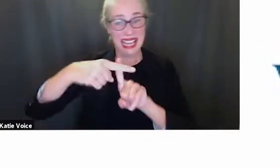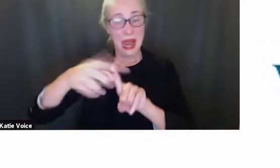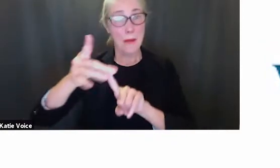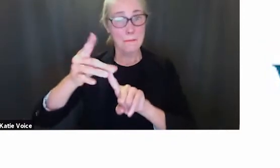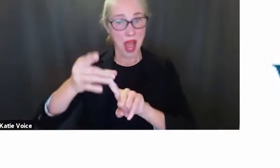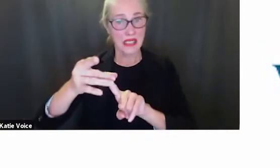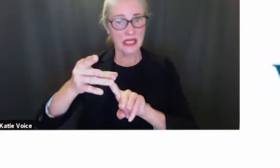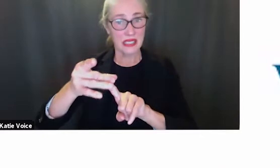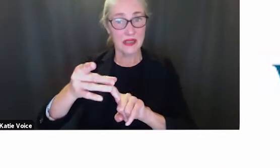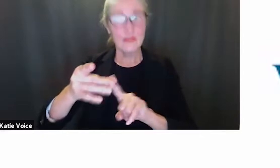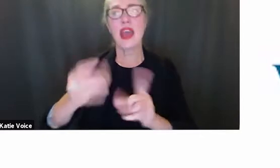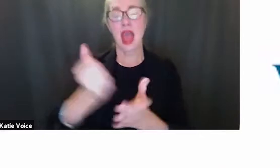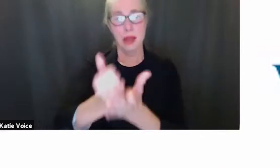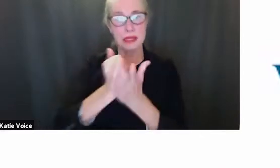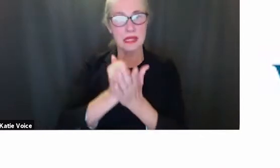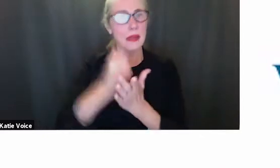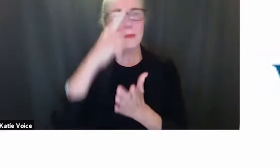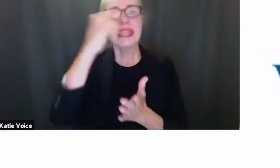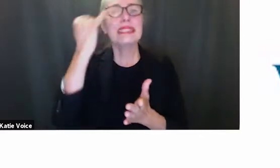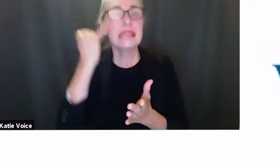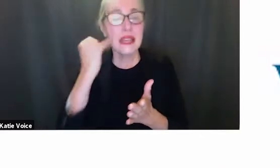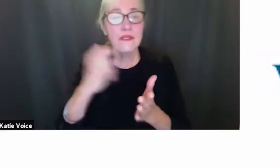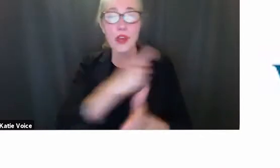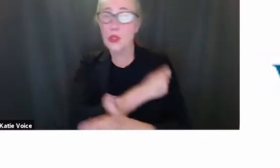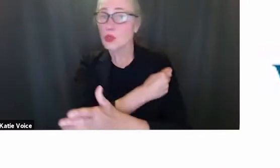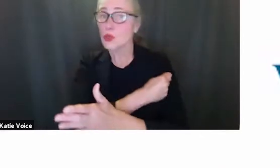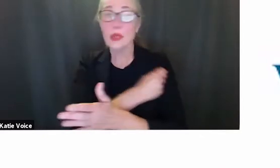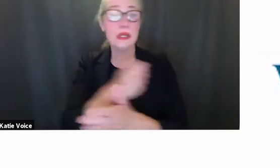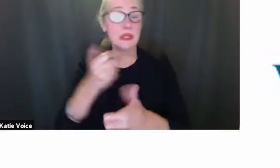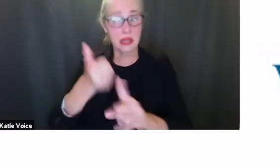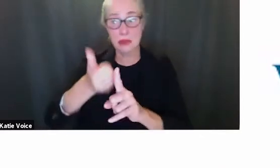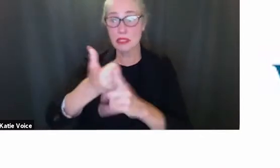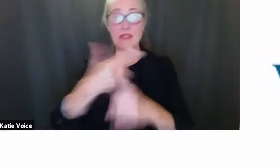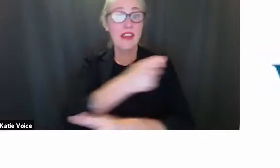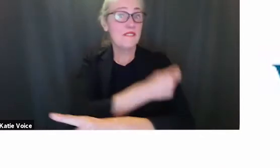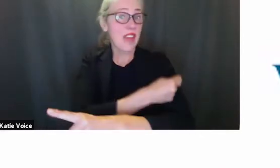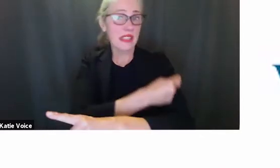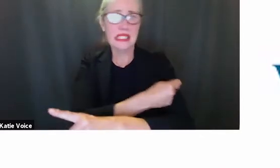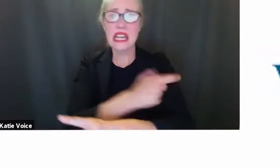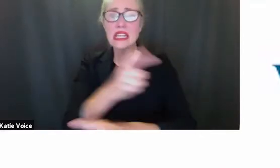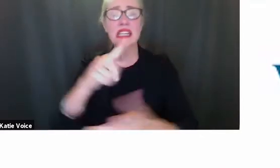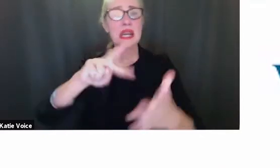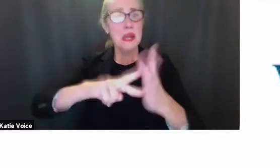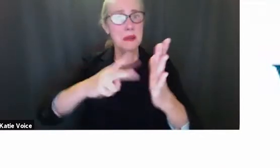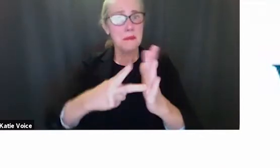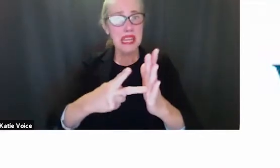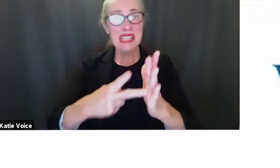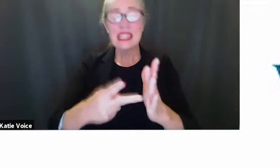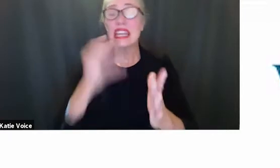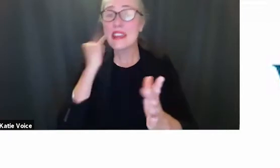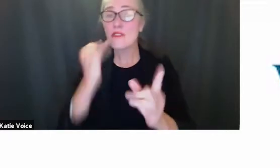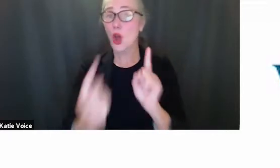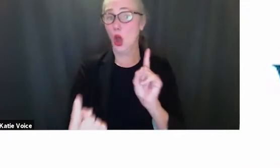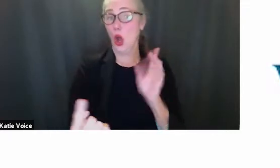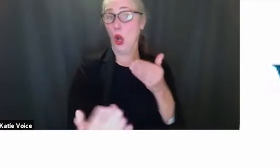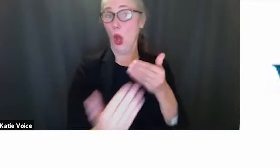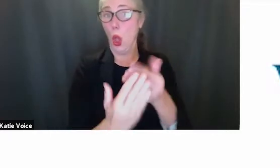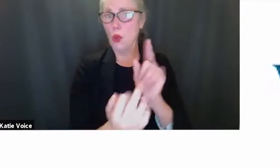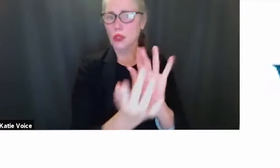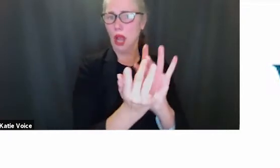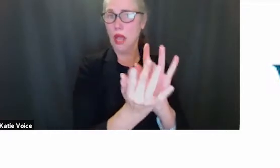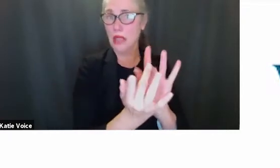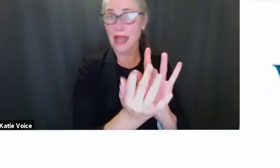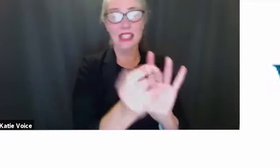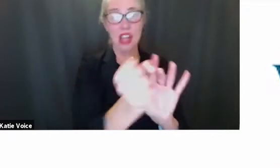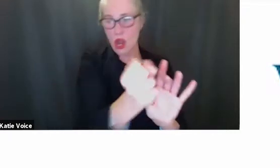vaccinated do not need to quarantine in any way if they are a close contact. They don't go on a